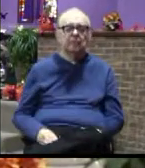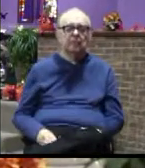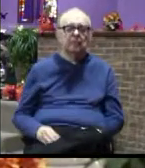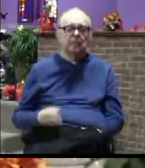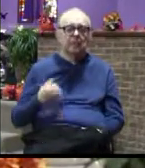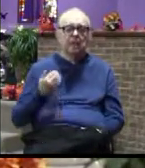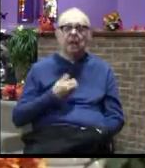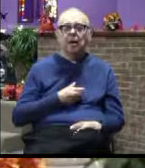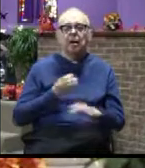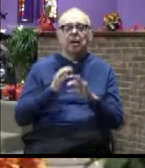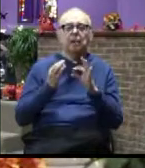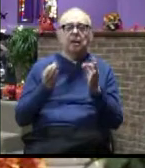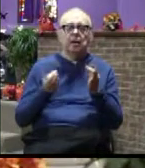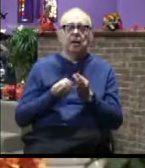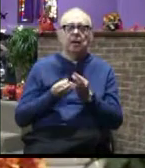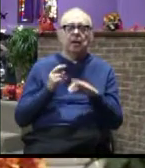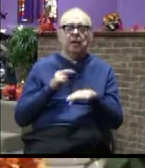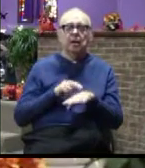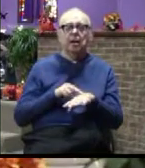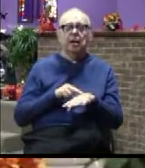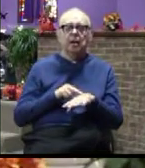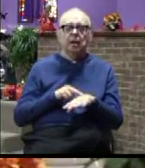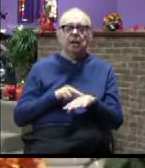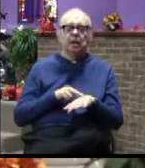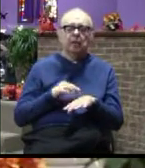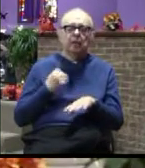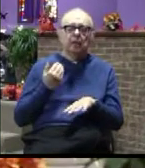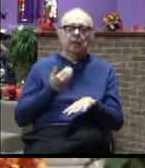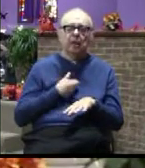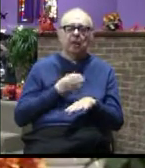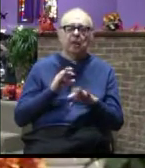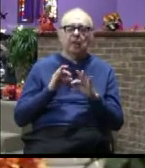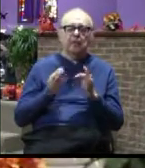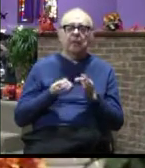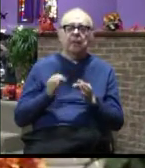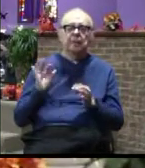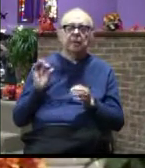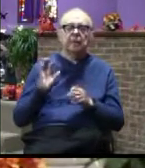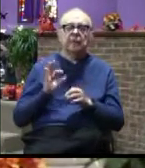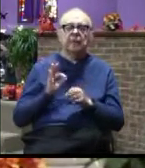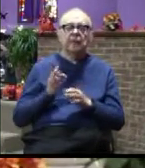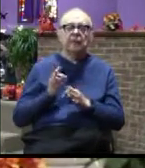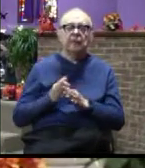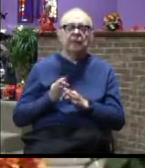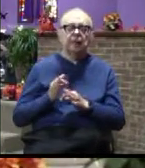our family naturally and our families of faith